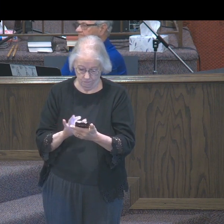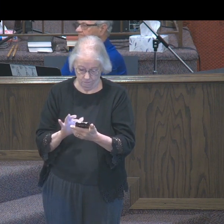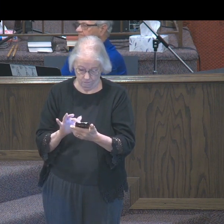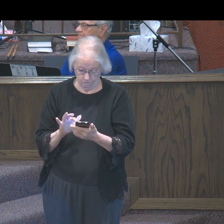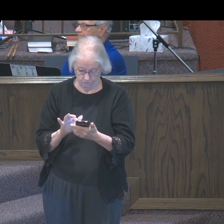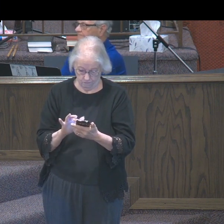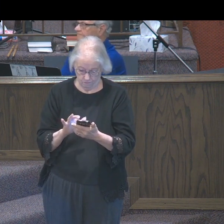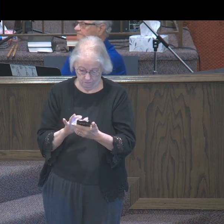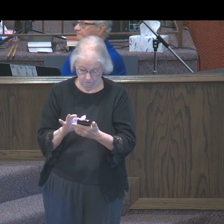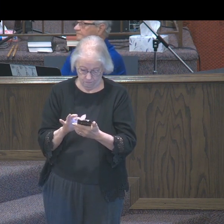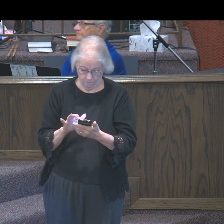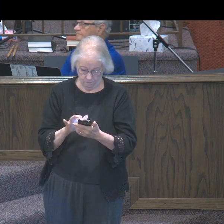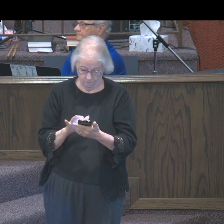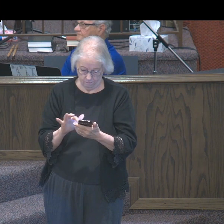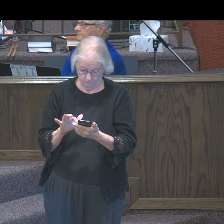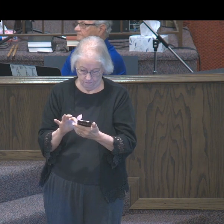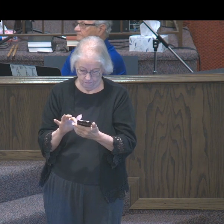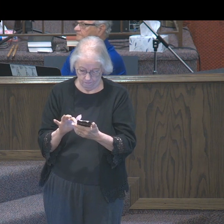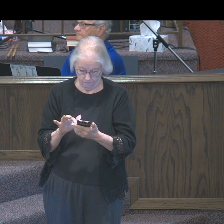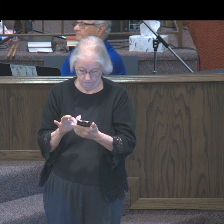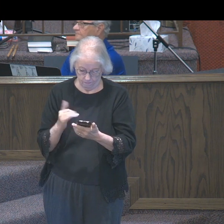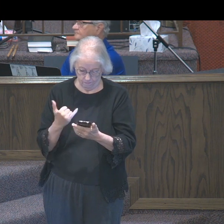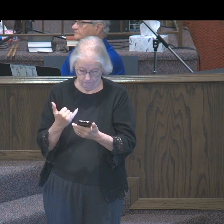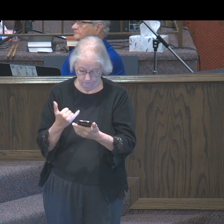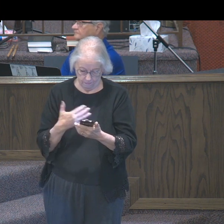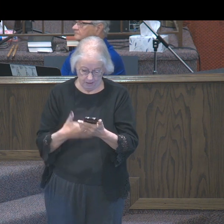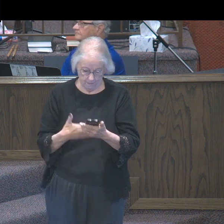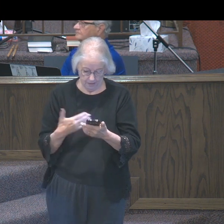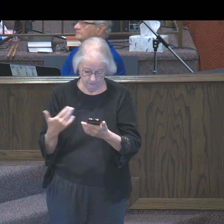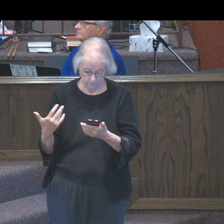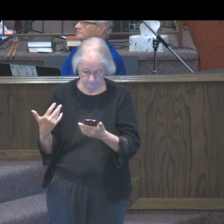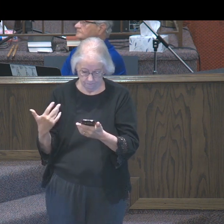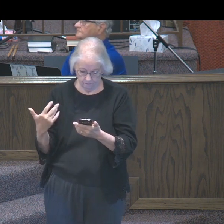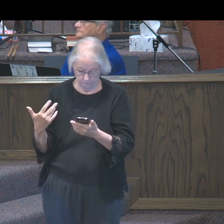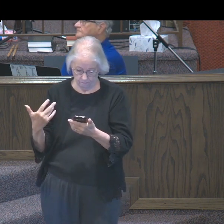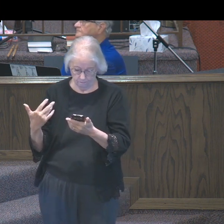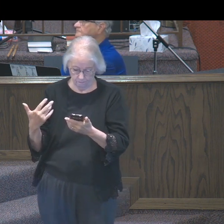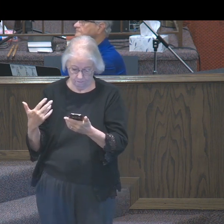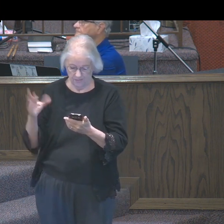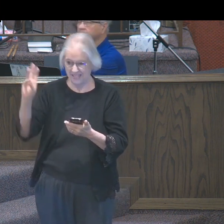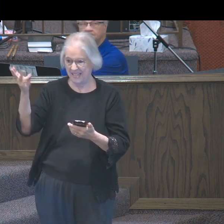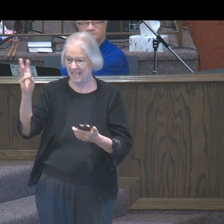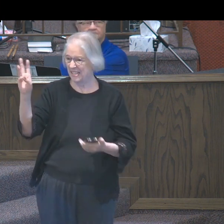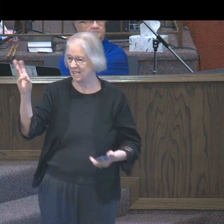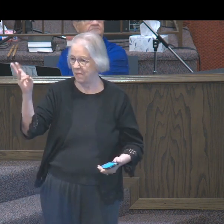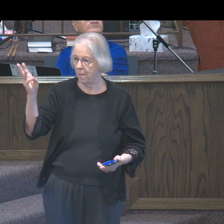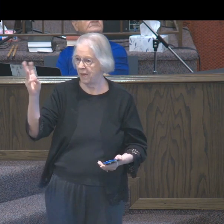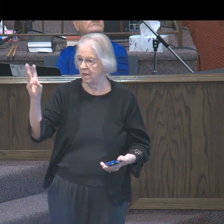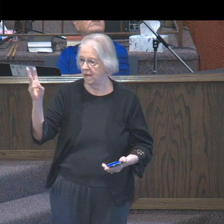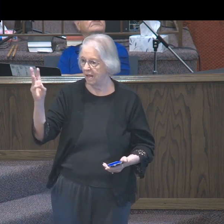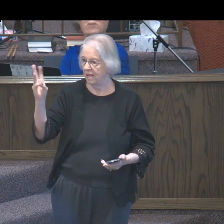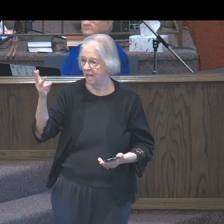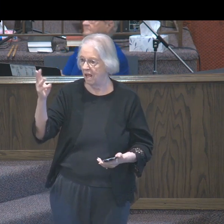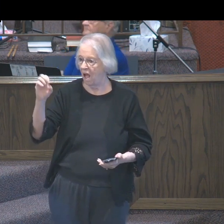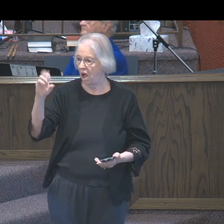leadership in, and so we know that and we understand that. And so I need you to pray about that between now and Wednesday, and then come at